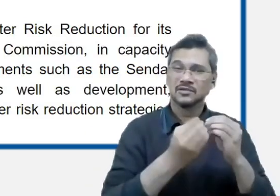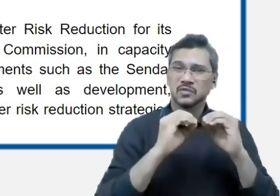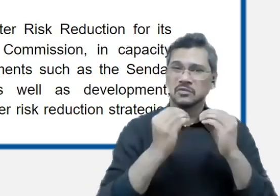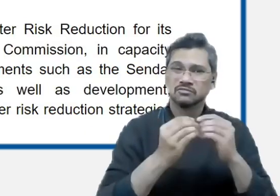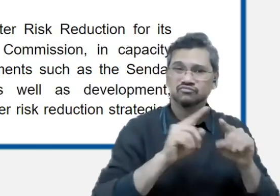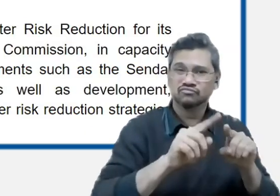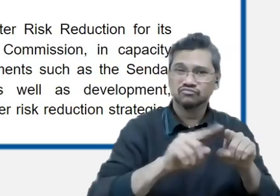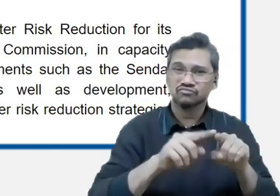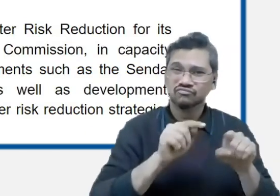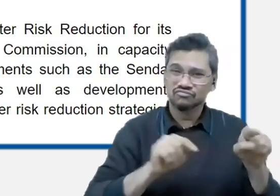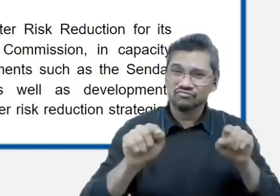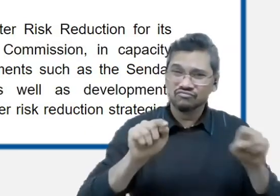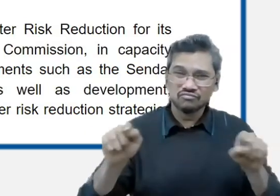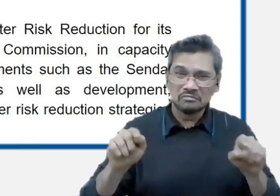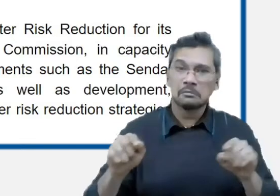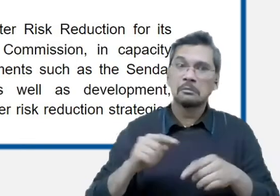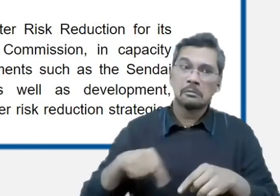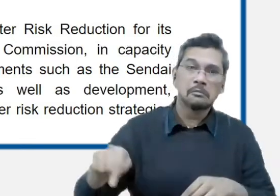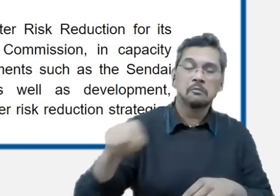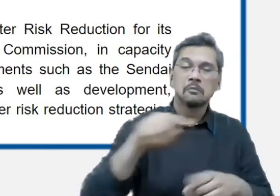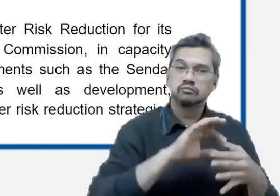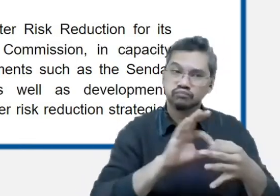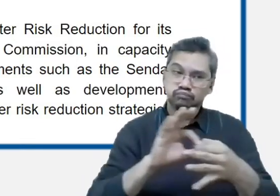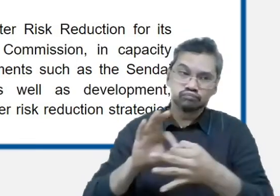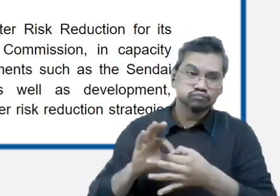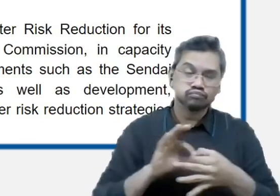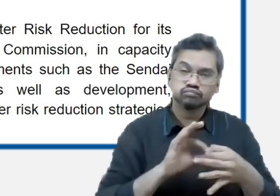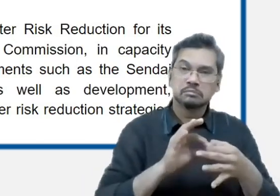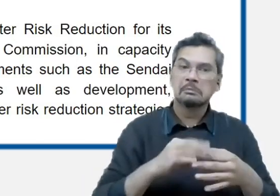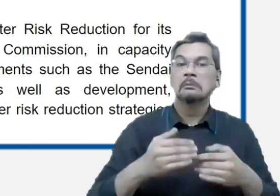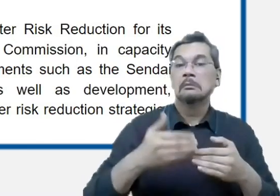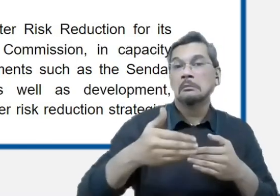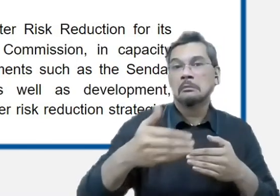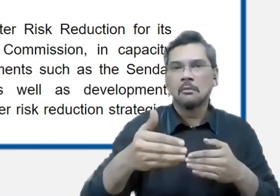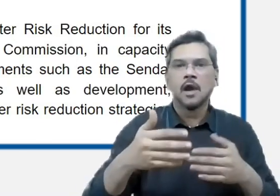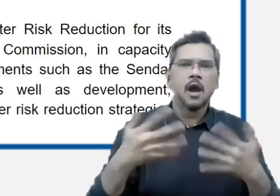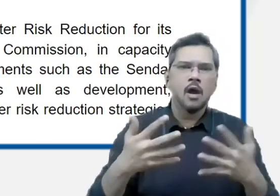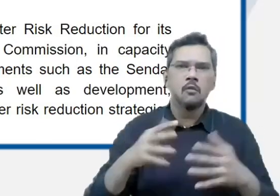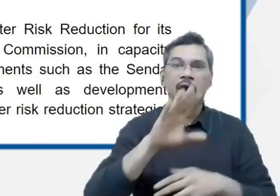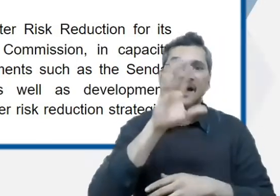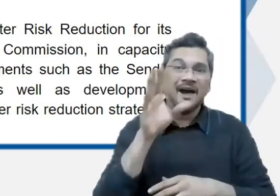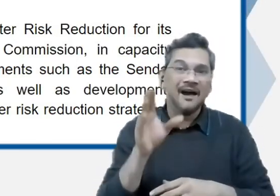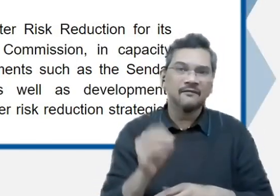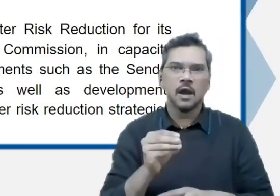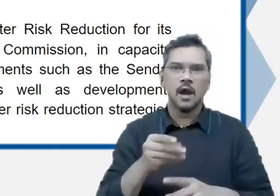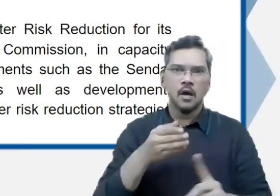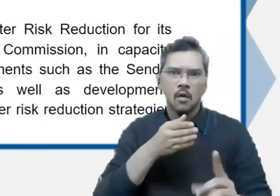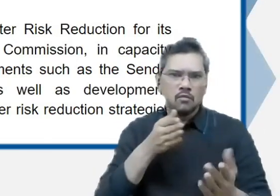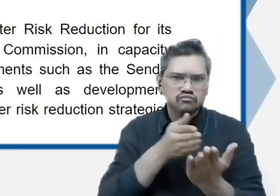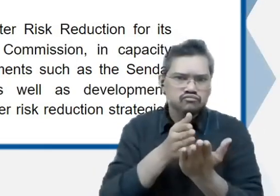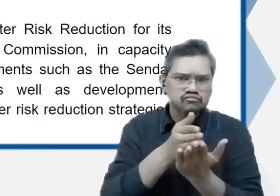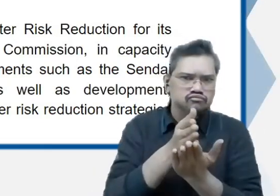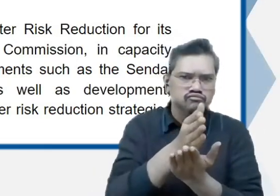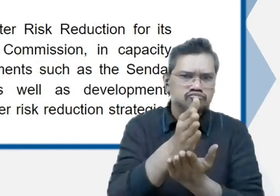the Africa Roadmap for improving the availability, access, and use of disaster risk information for early warning